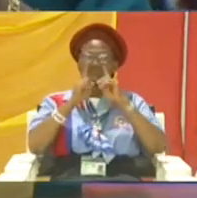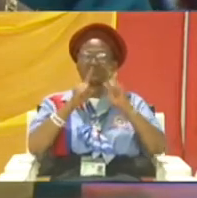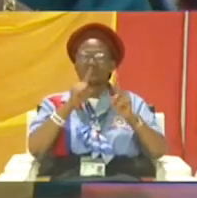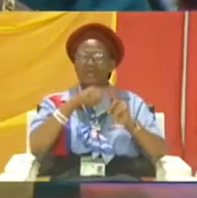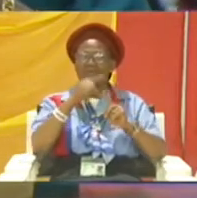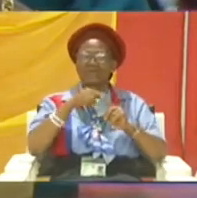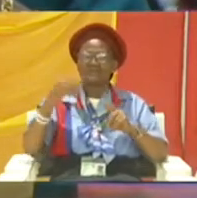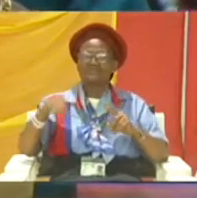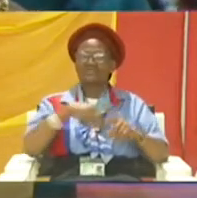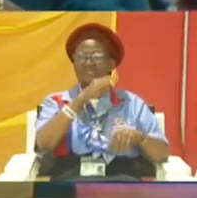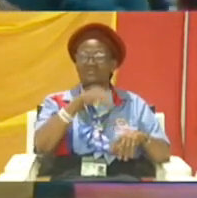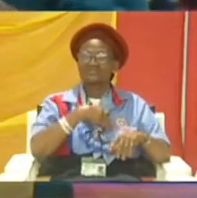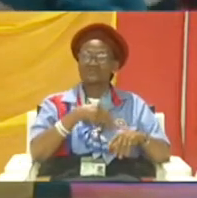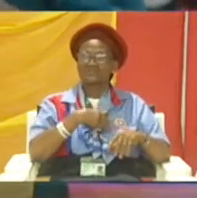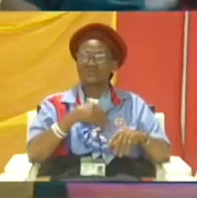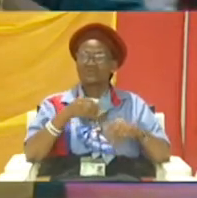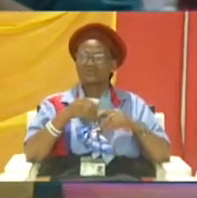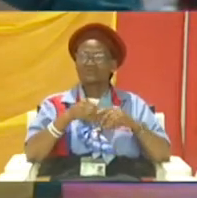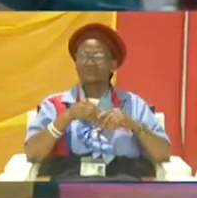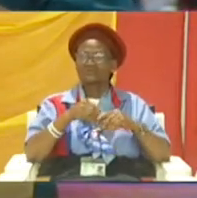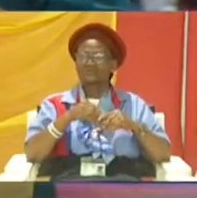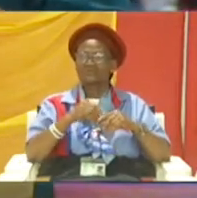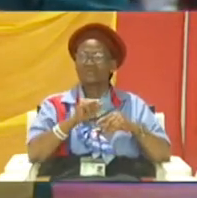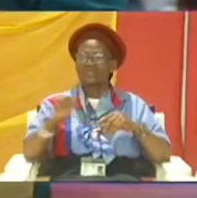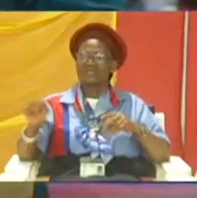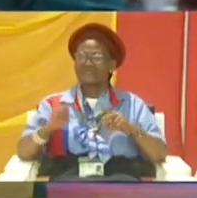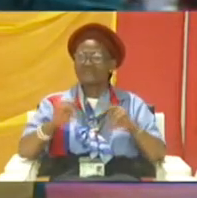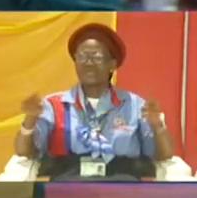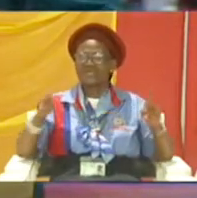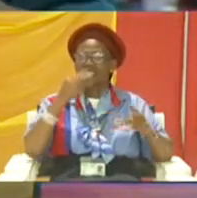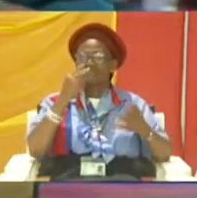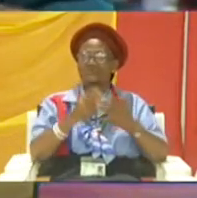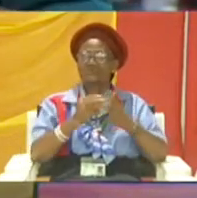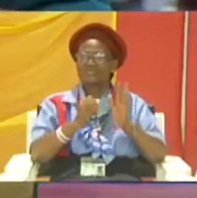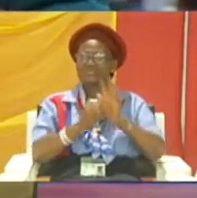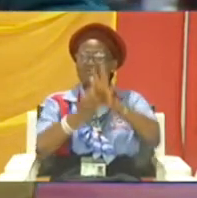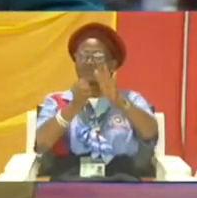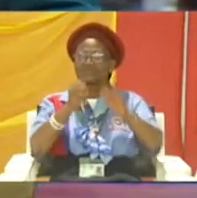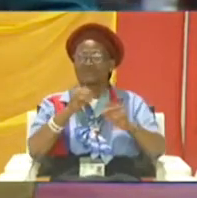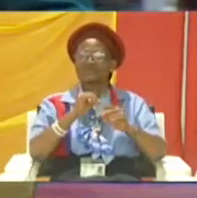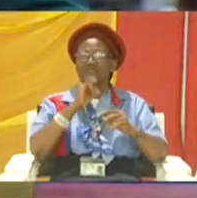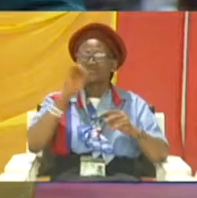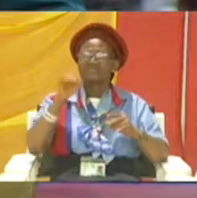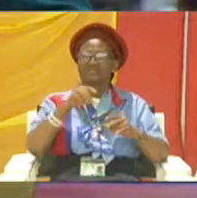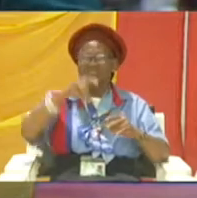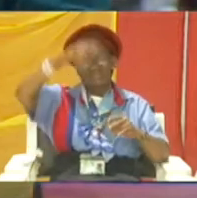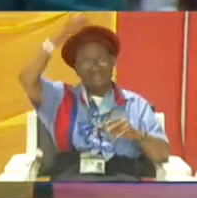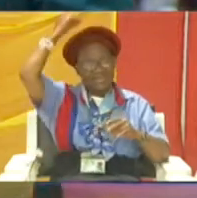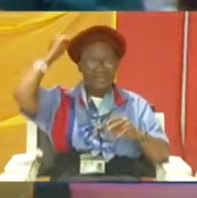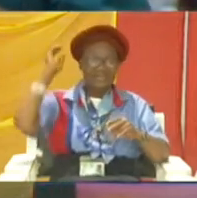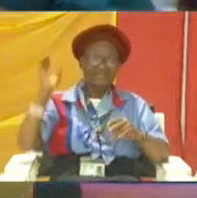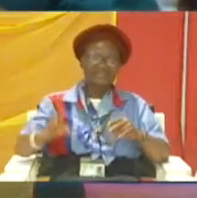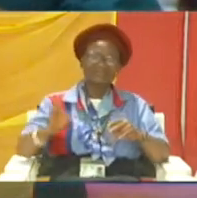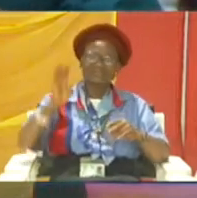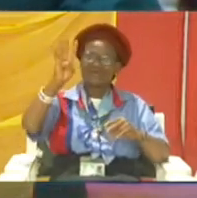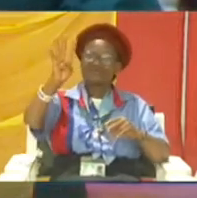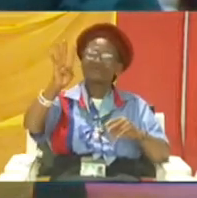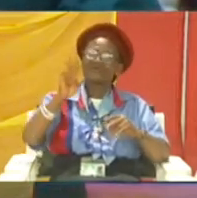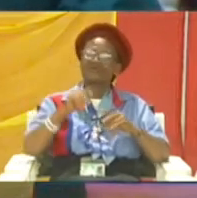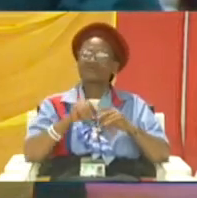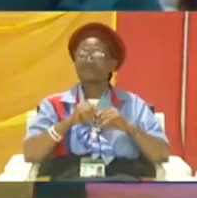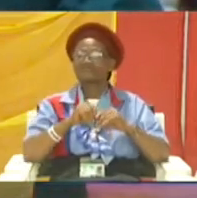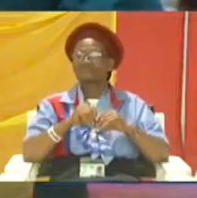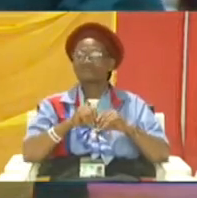okan. A very good example will be Daniel chapter 4. Apere ti o re wa ni ori ninu iwe